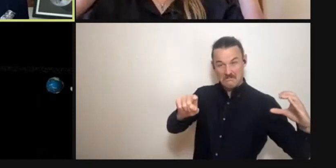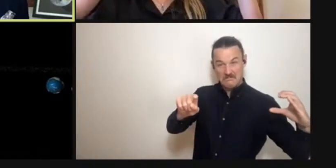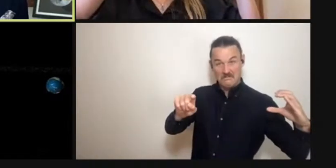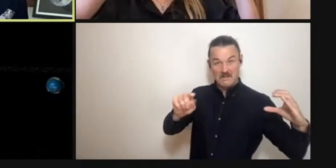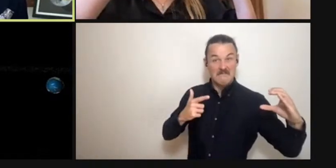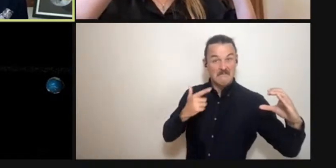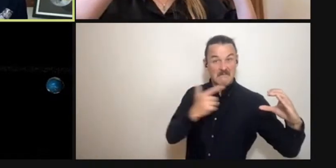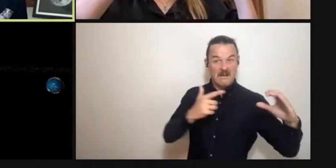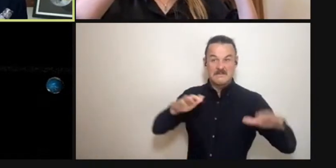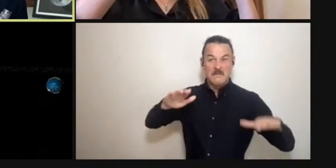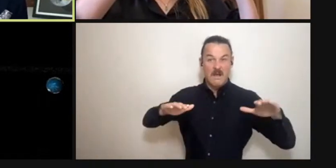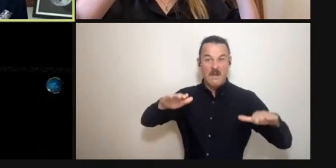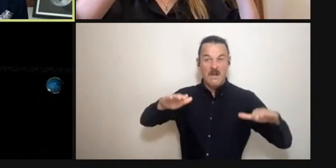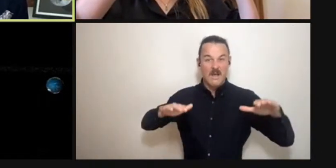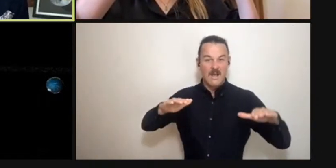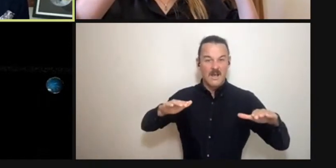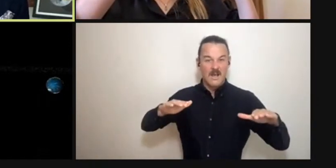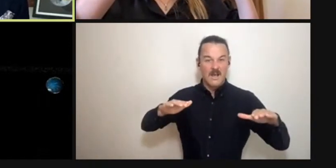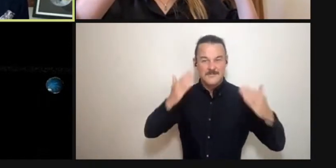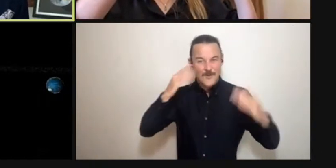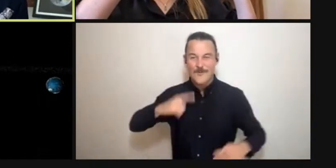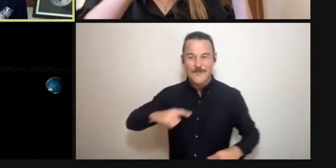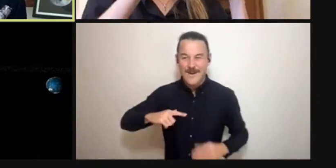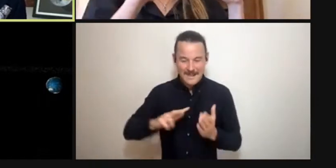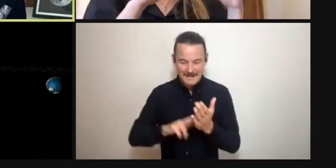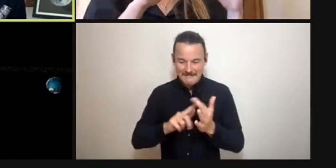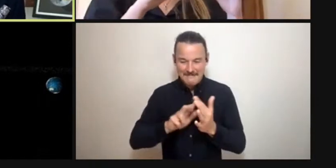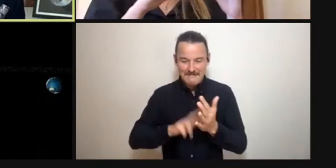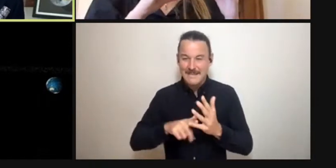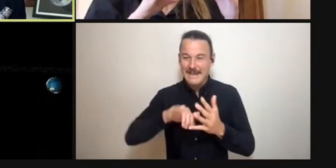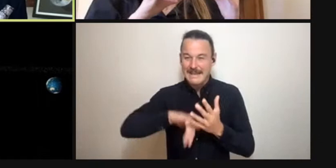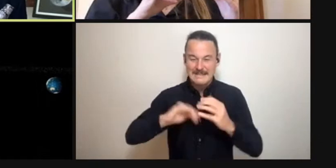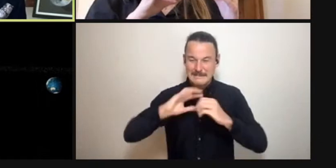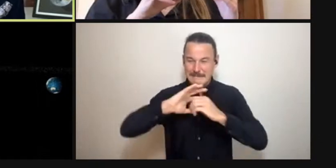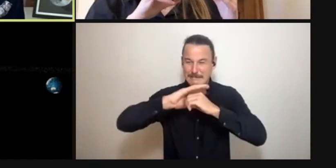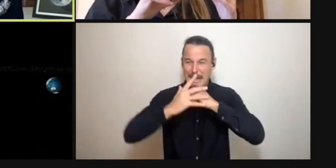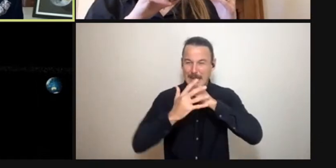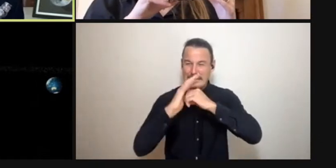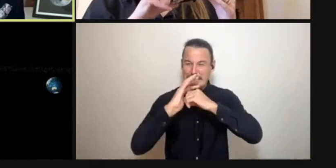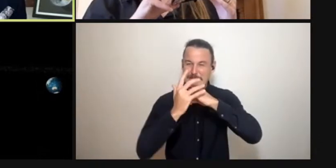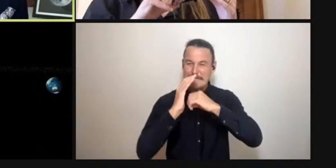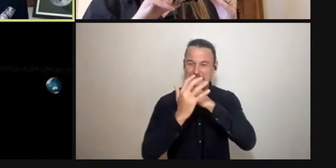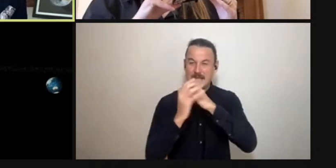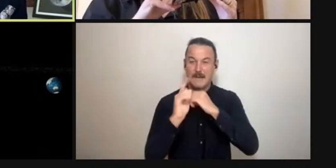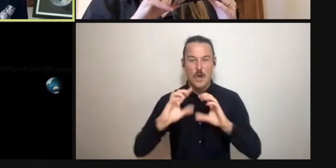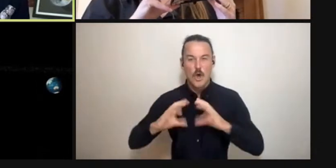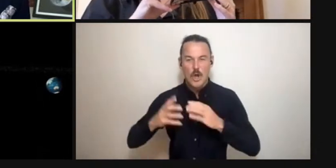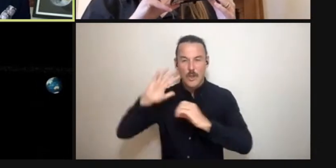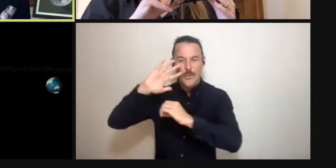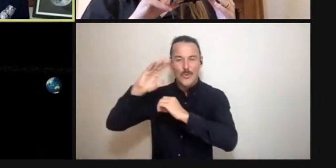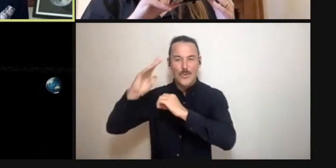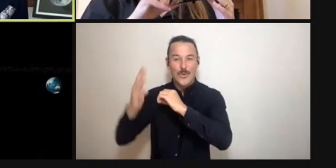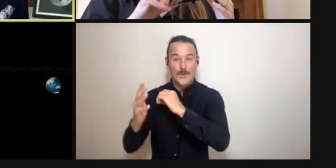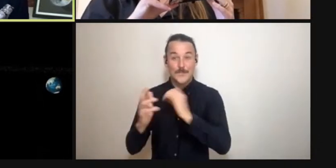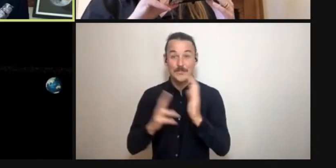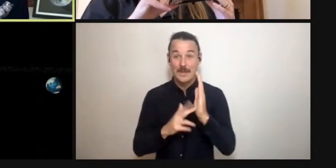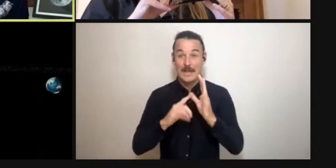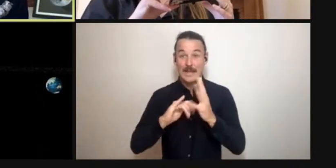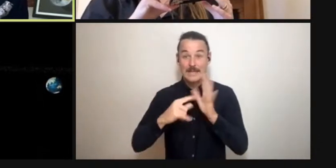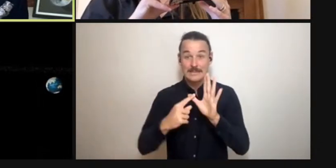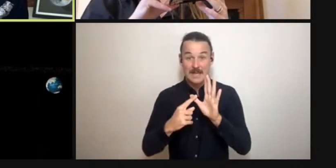NASA is sending 2 missions just announced in the last month or two. The Da Vinci mission, which will be going to study the